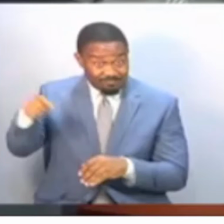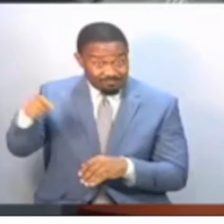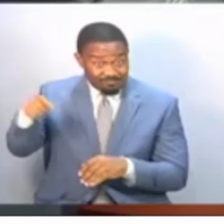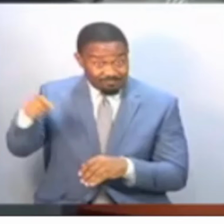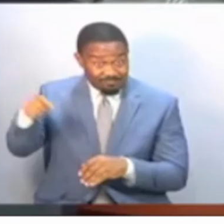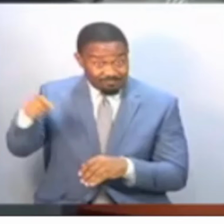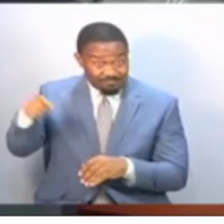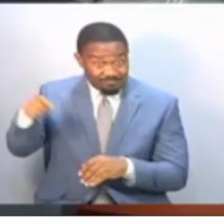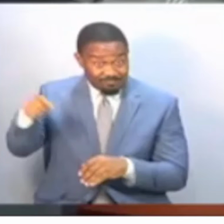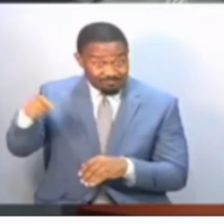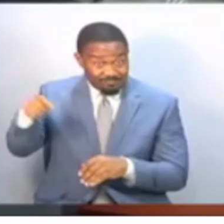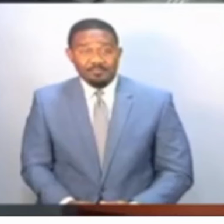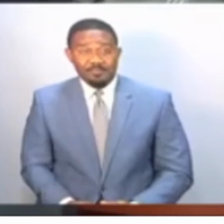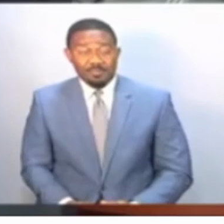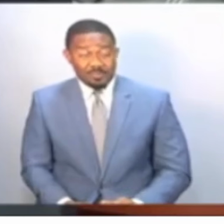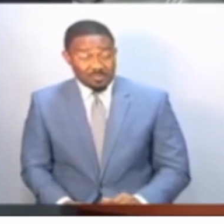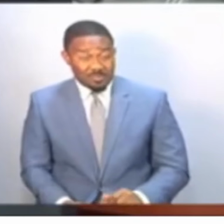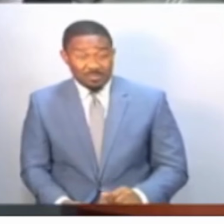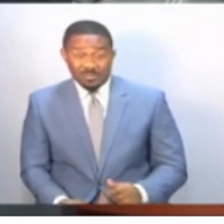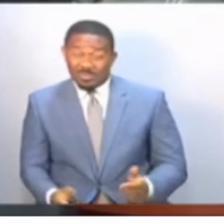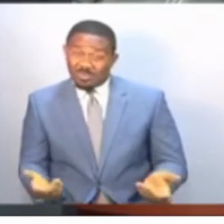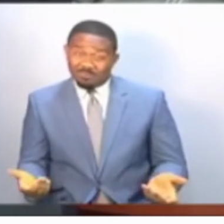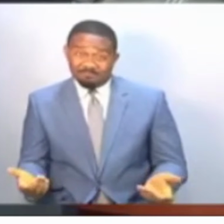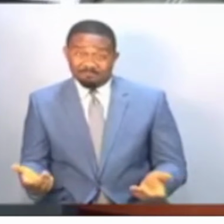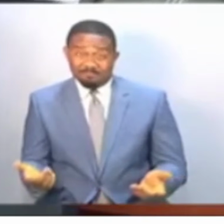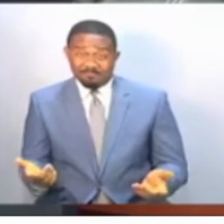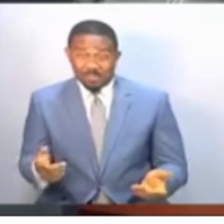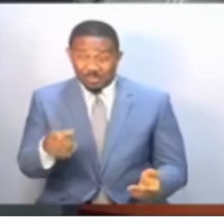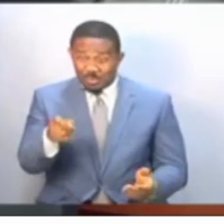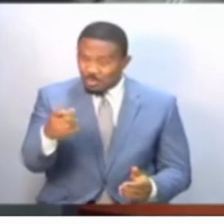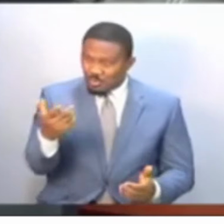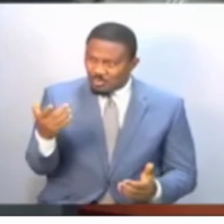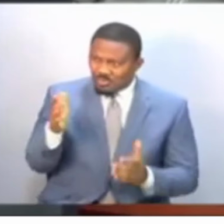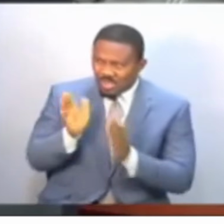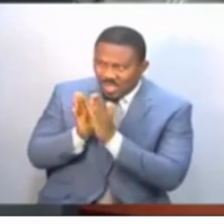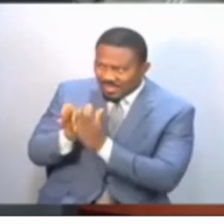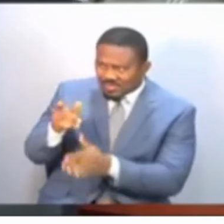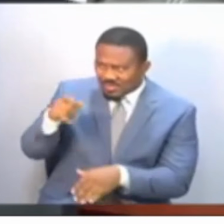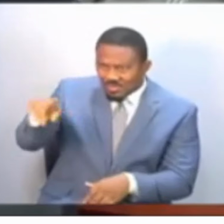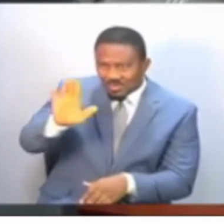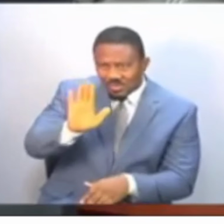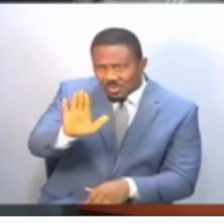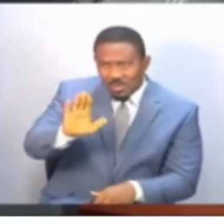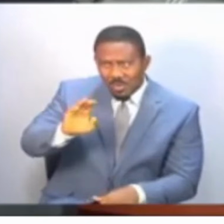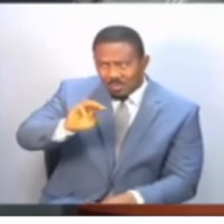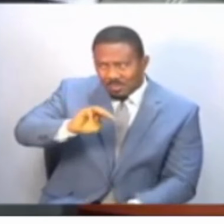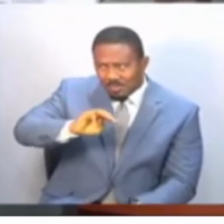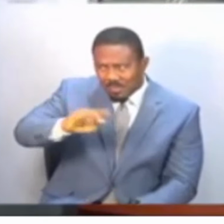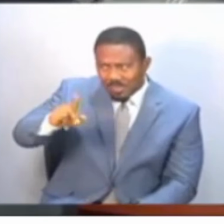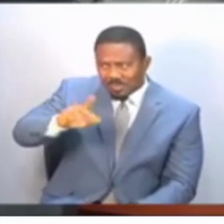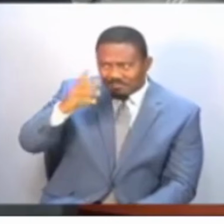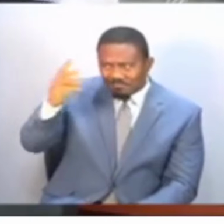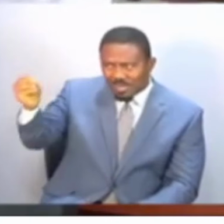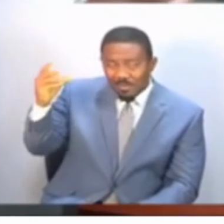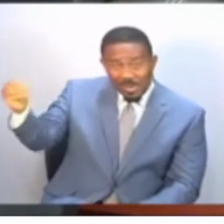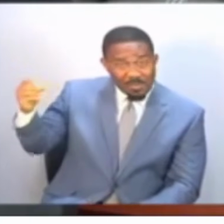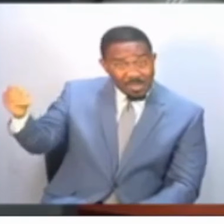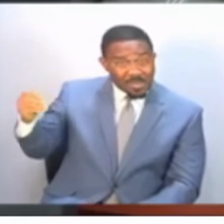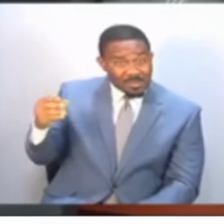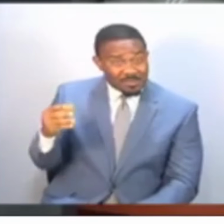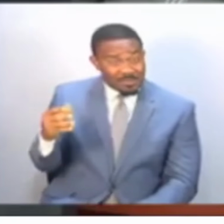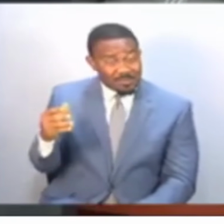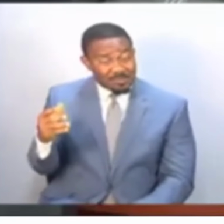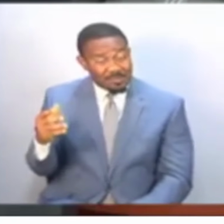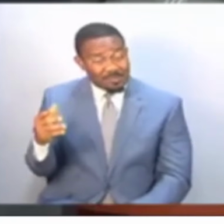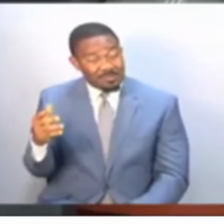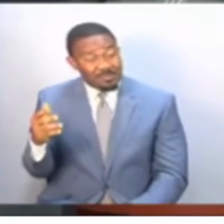your numbers by deliberately walking out, we want to make sure that those who are not in the chamber actually have notice